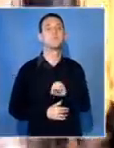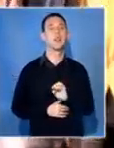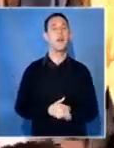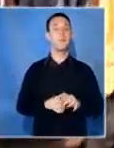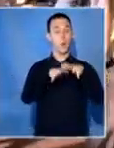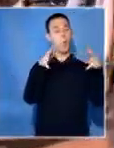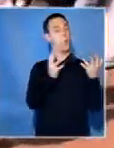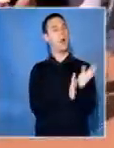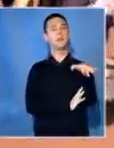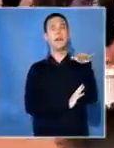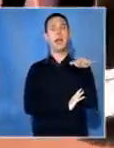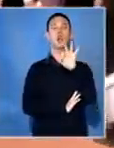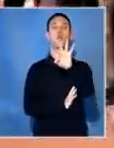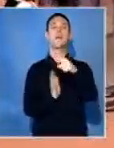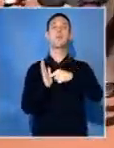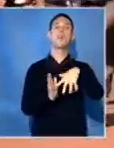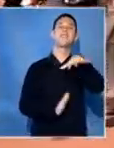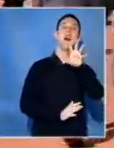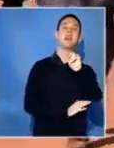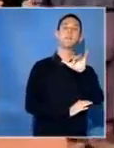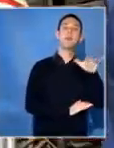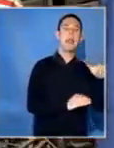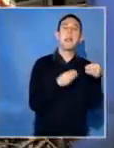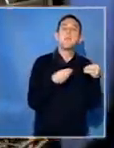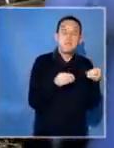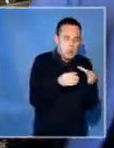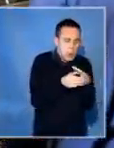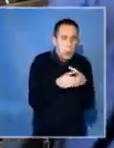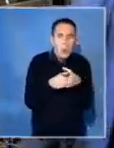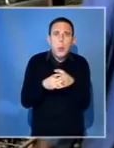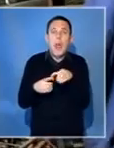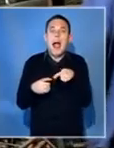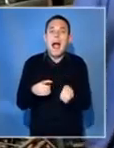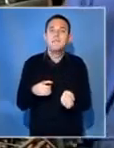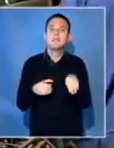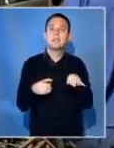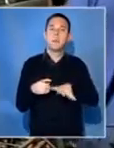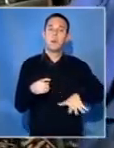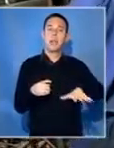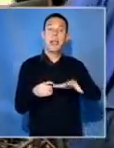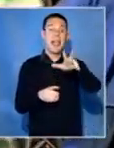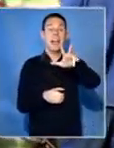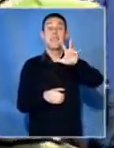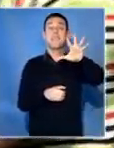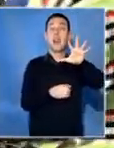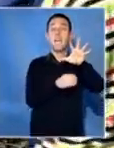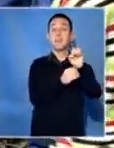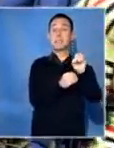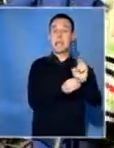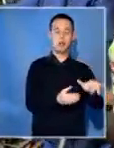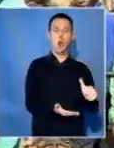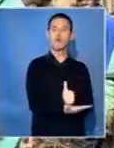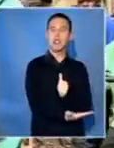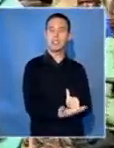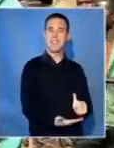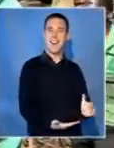almost 3.5 million small to medium enterprises operating in the country, but around 85% of them are